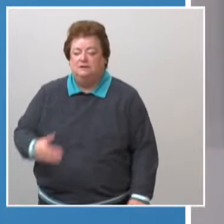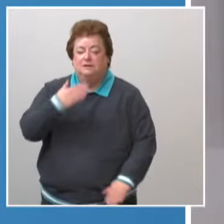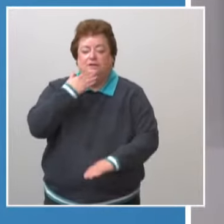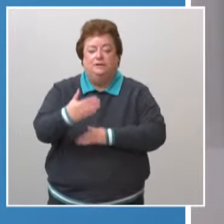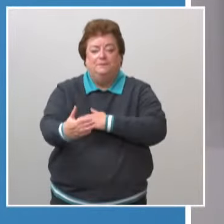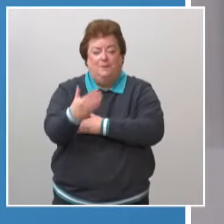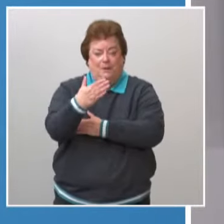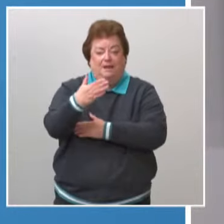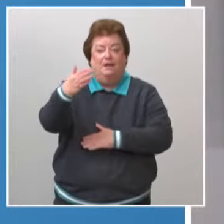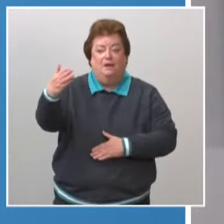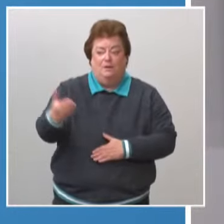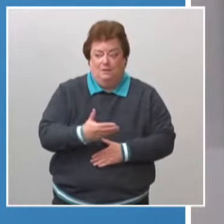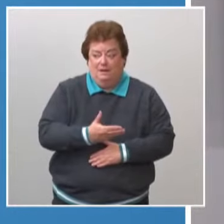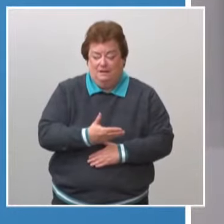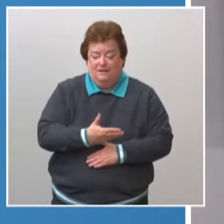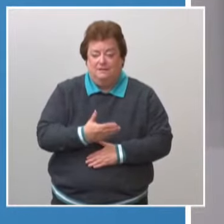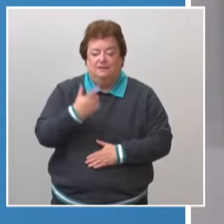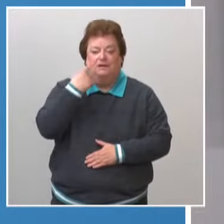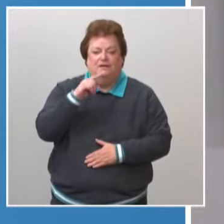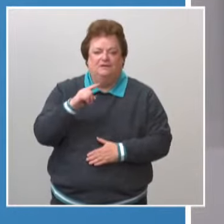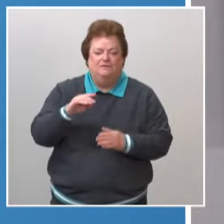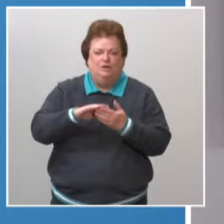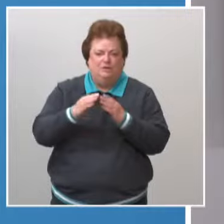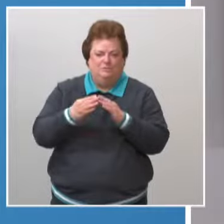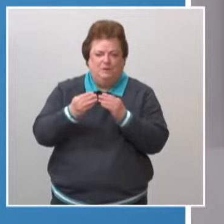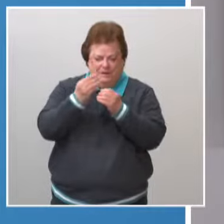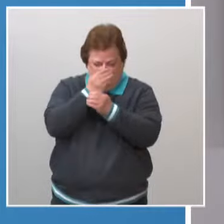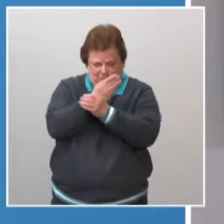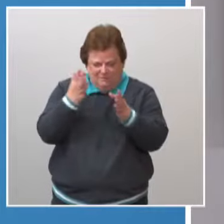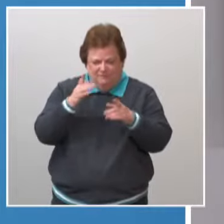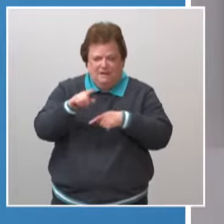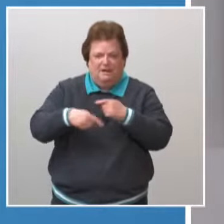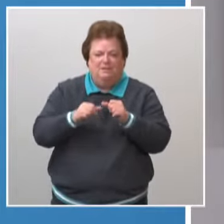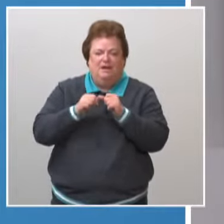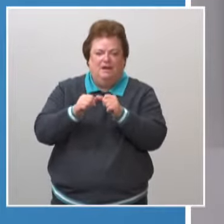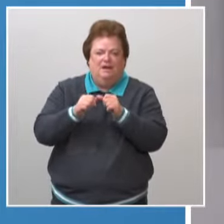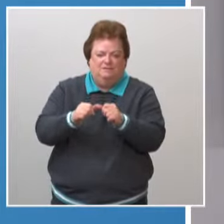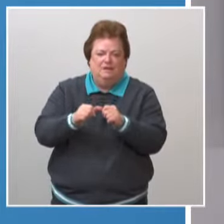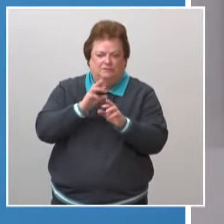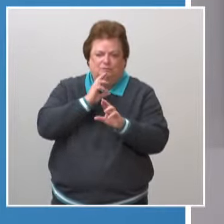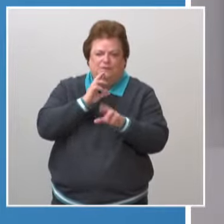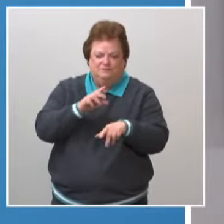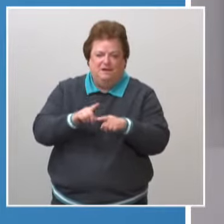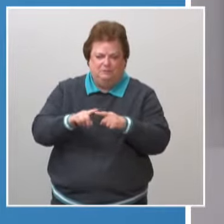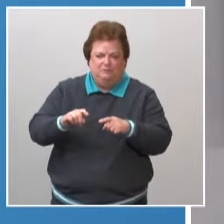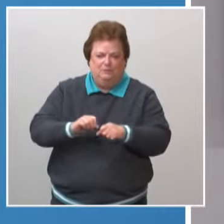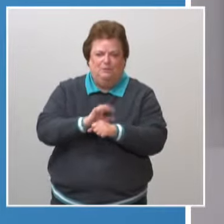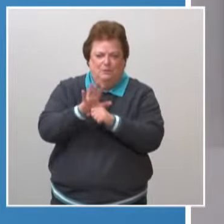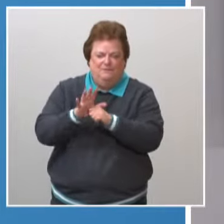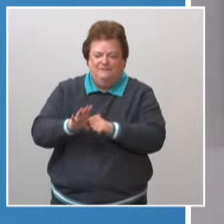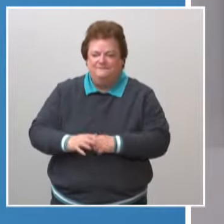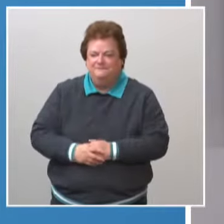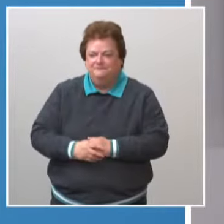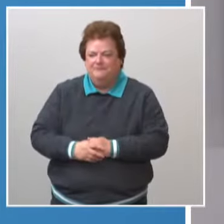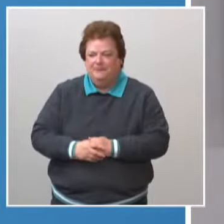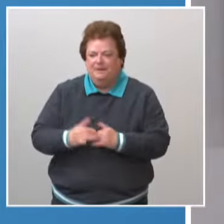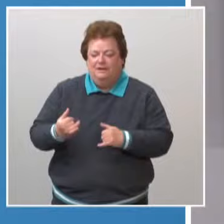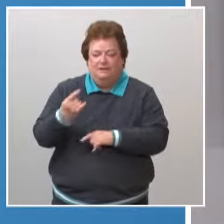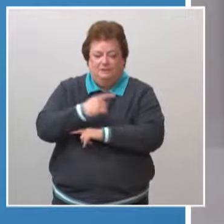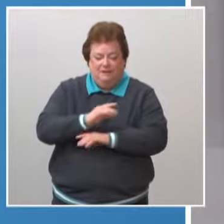Good morning and welcome to this community briefing on our ongoing pandemic response efforts.